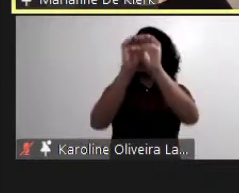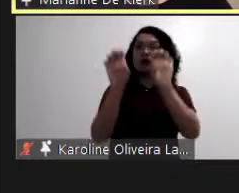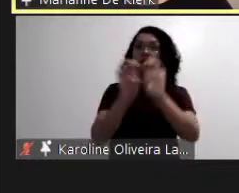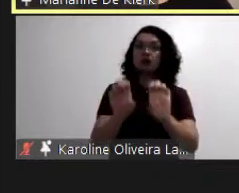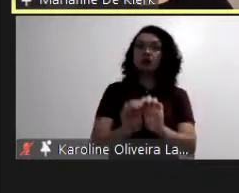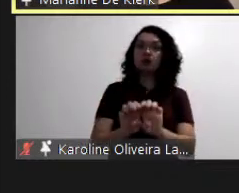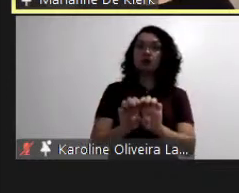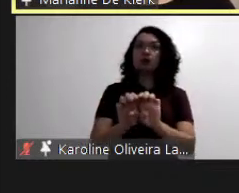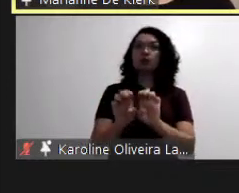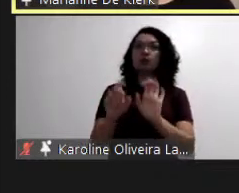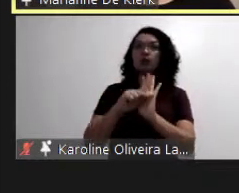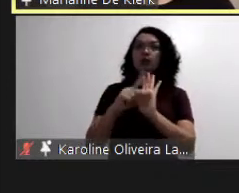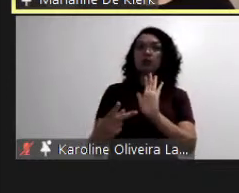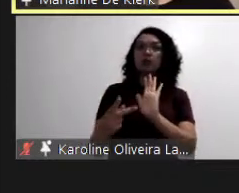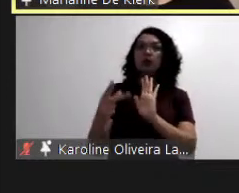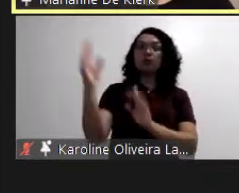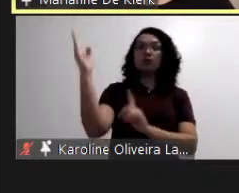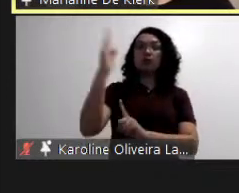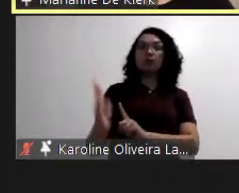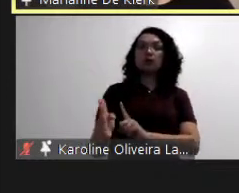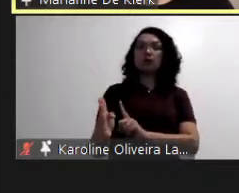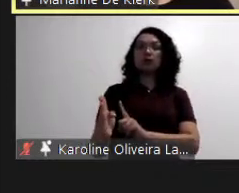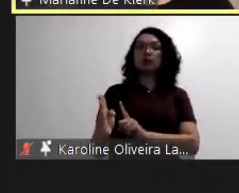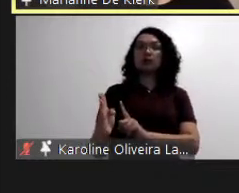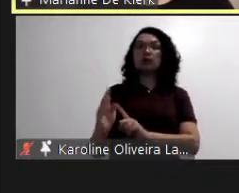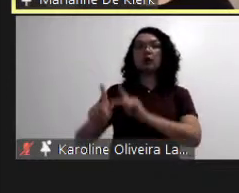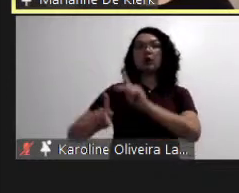after they studied Brazilian architecture.